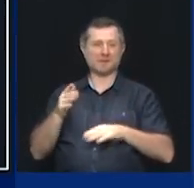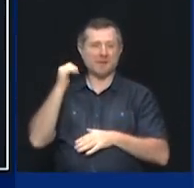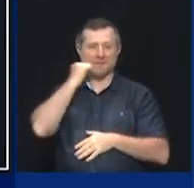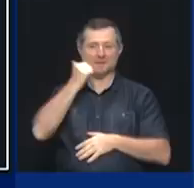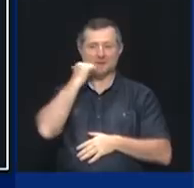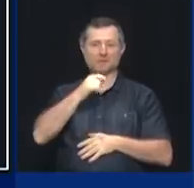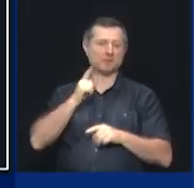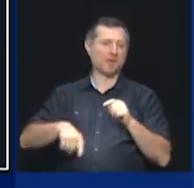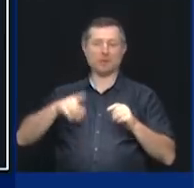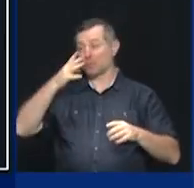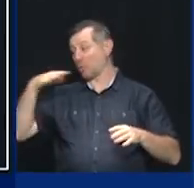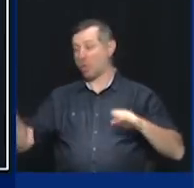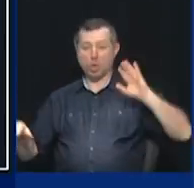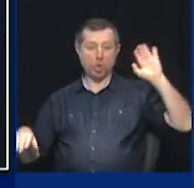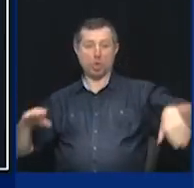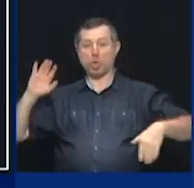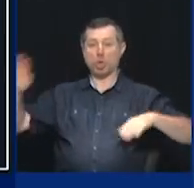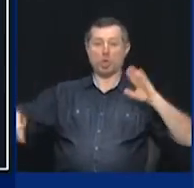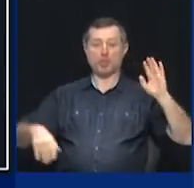Now,